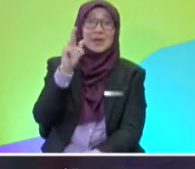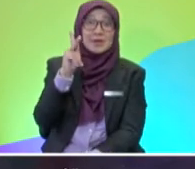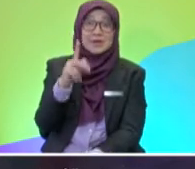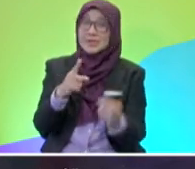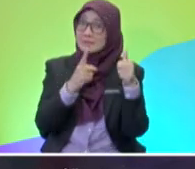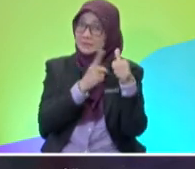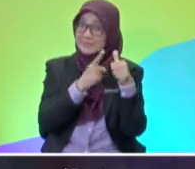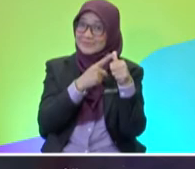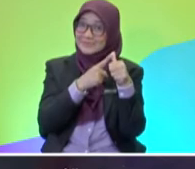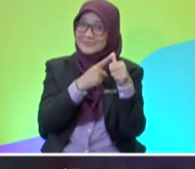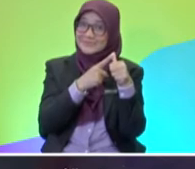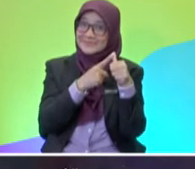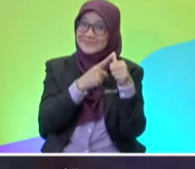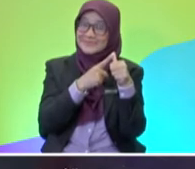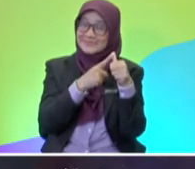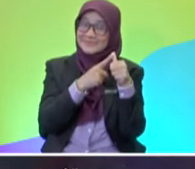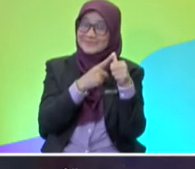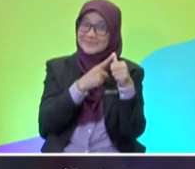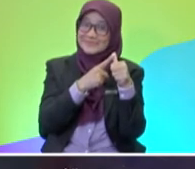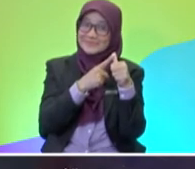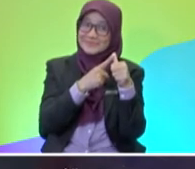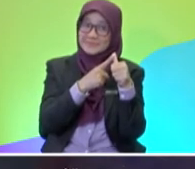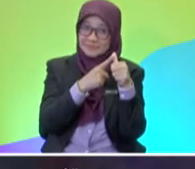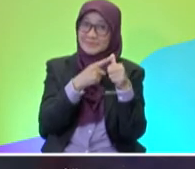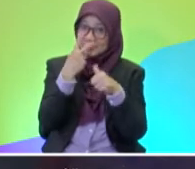one. Okay, I'll take